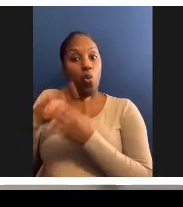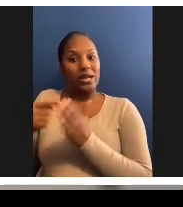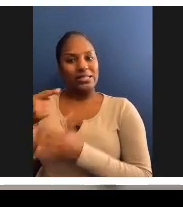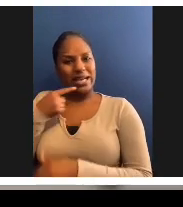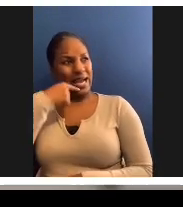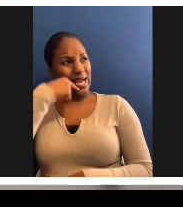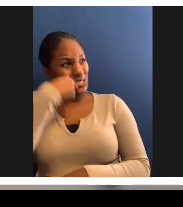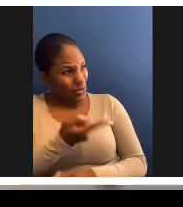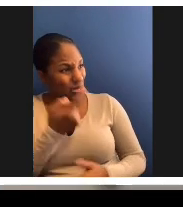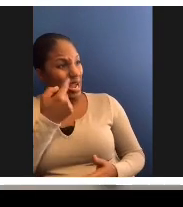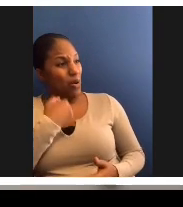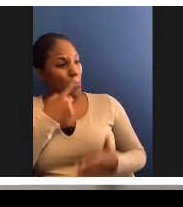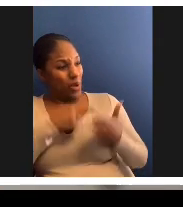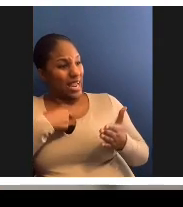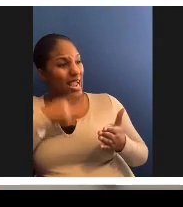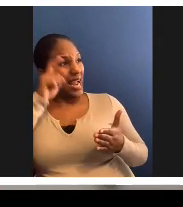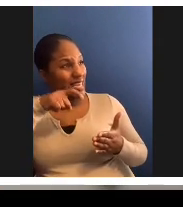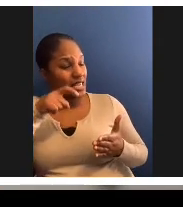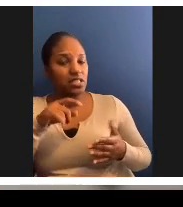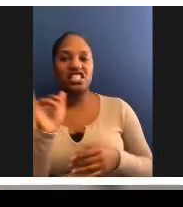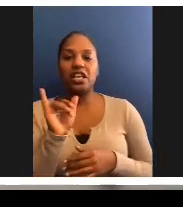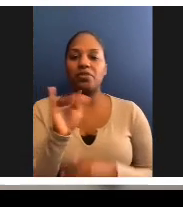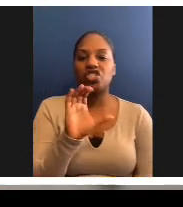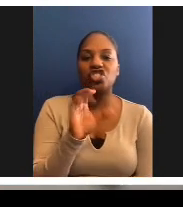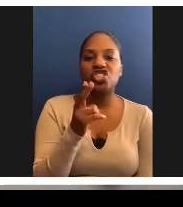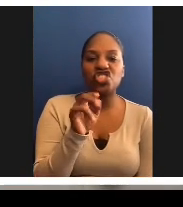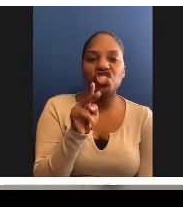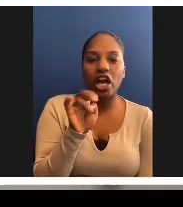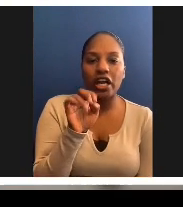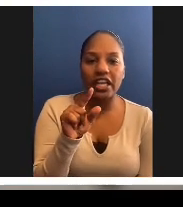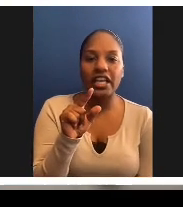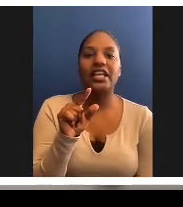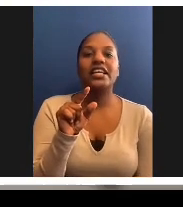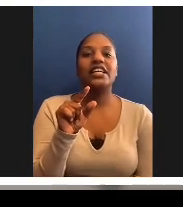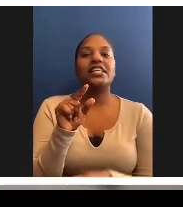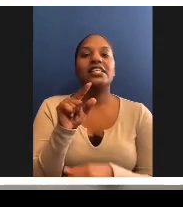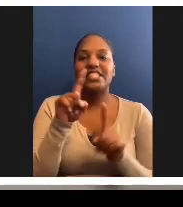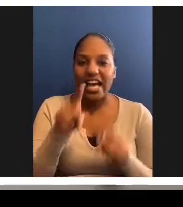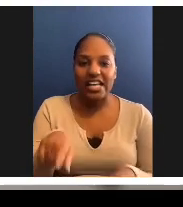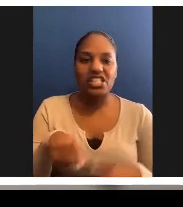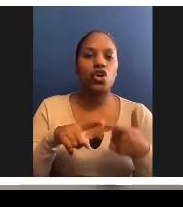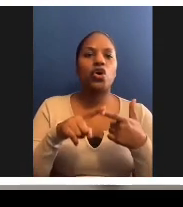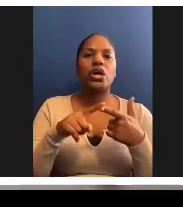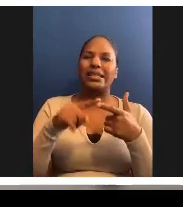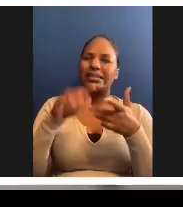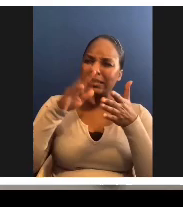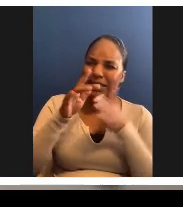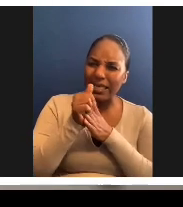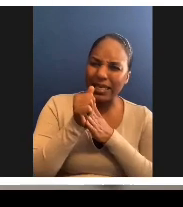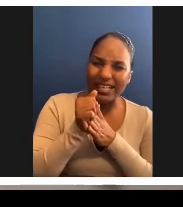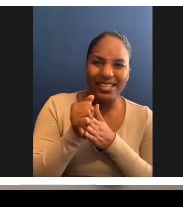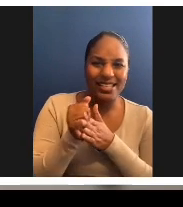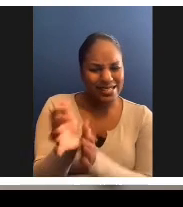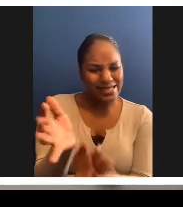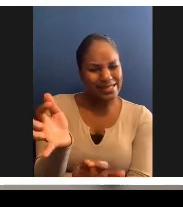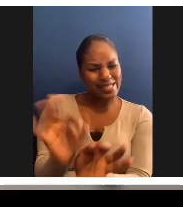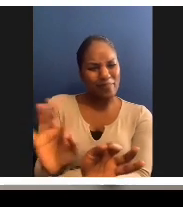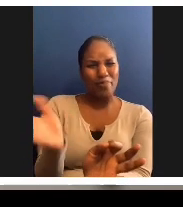needed. Things like chunking tests or things like giving a meaningful study guide, something that should be so